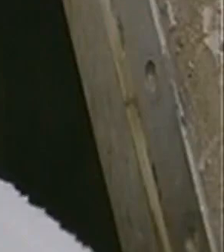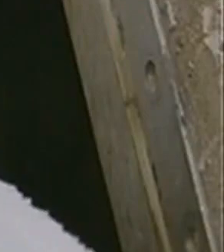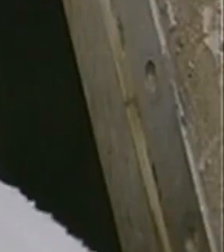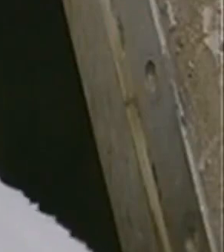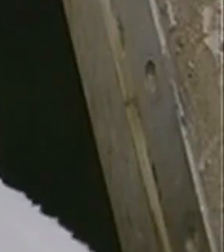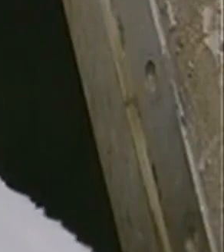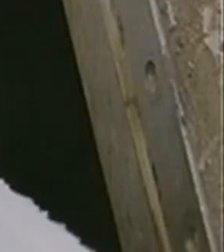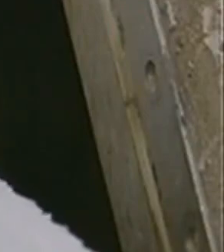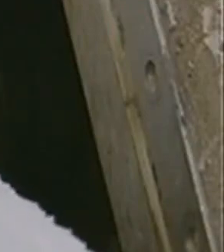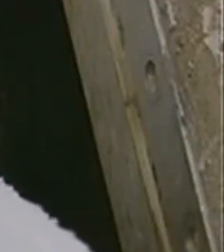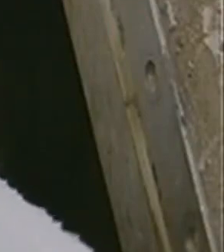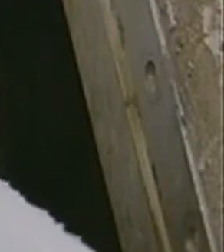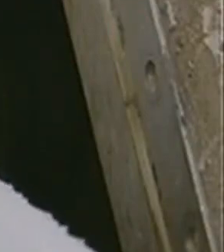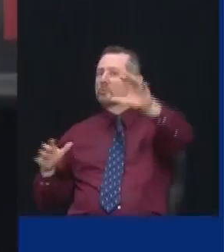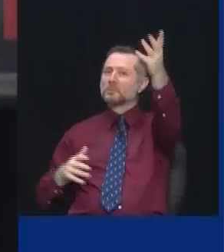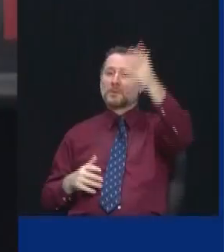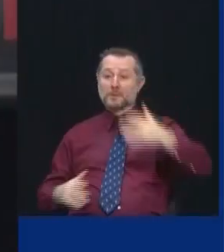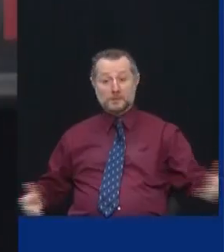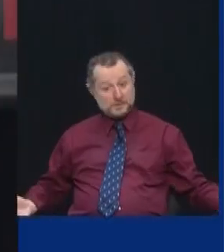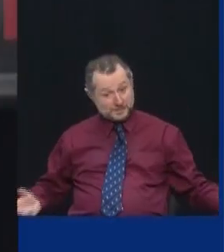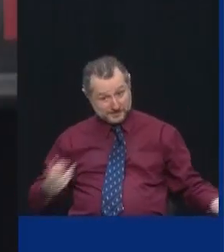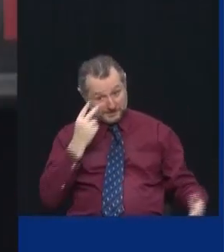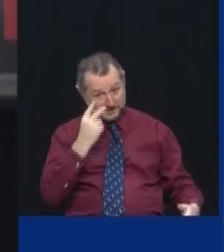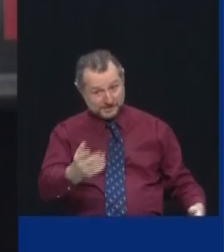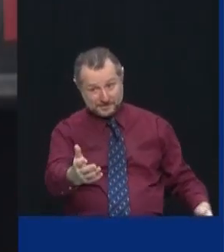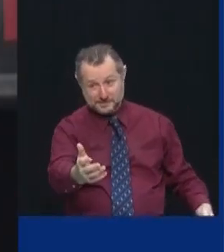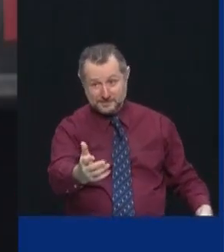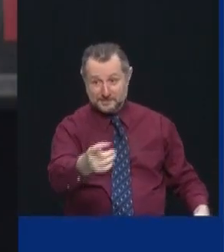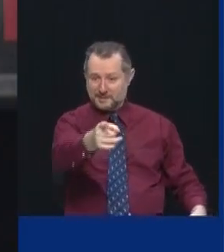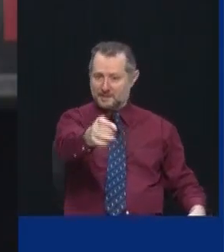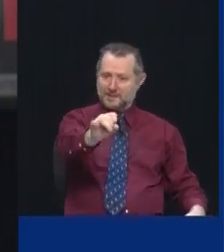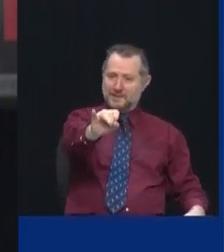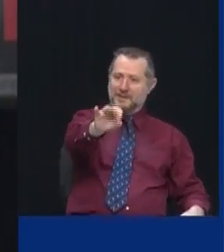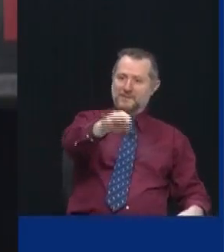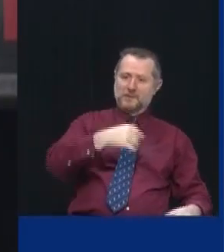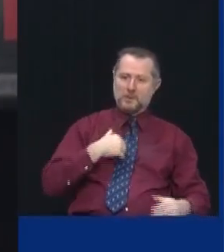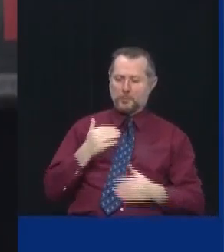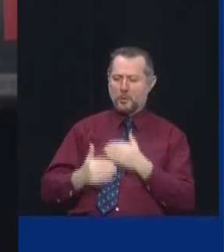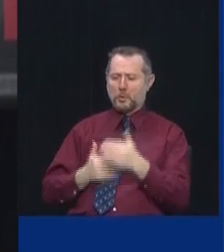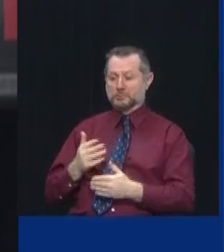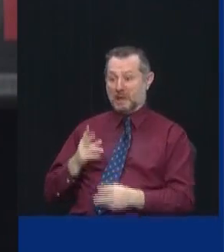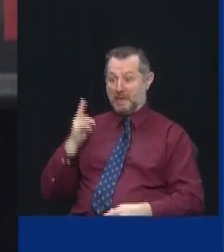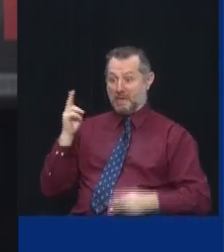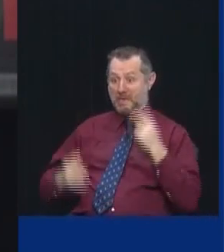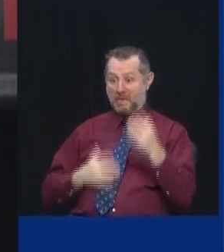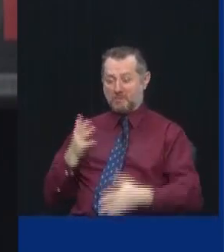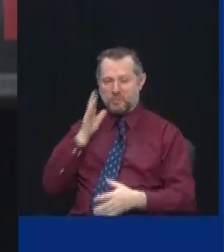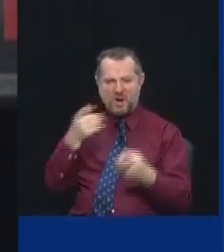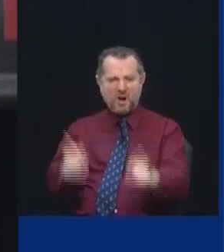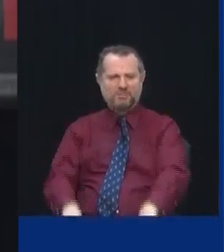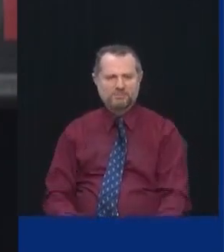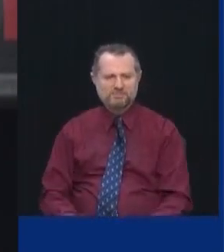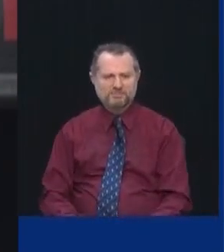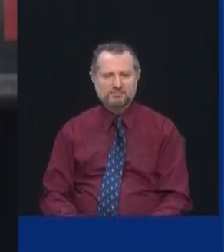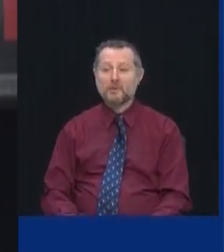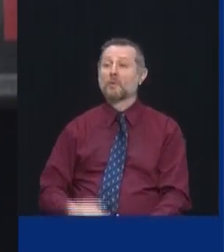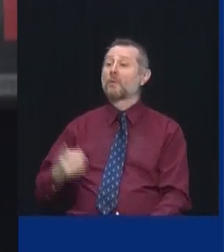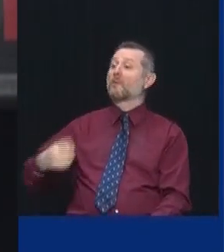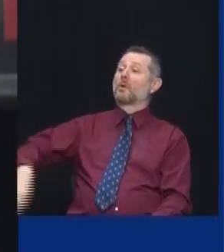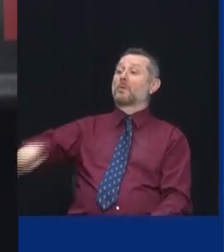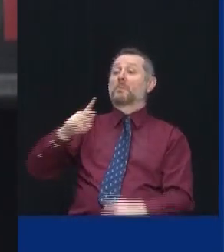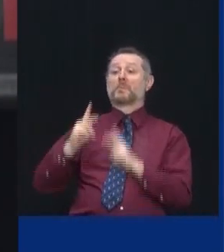the price of expediting the process. And look, the fraudsters wind up hurting the